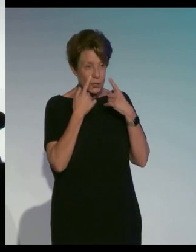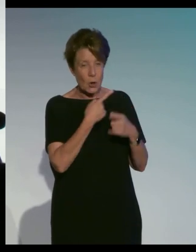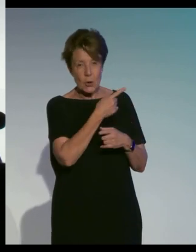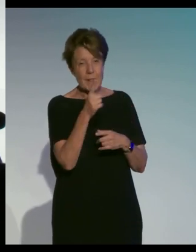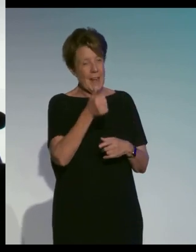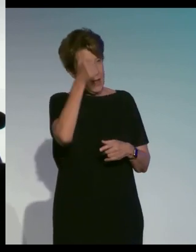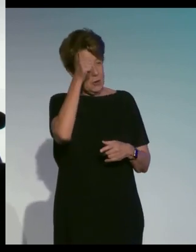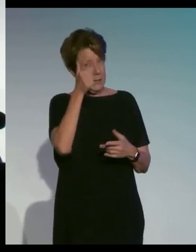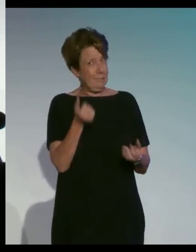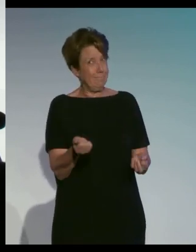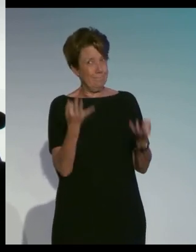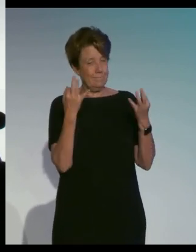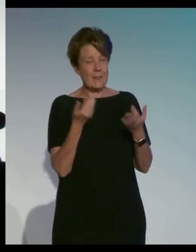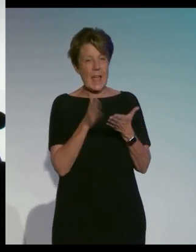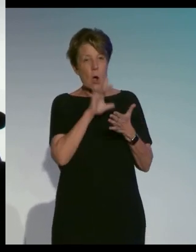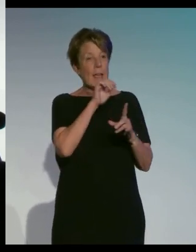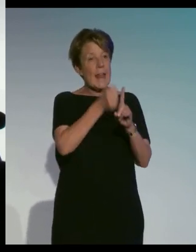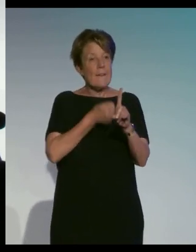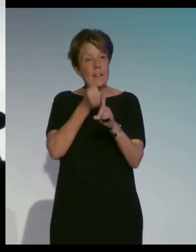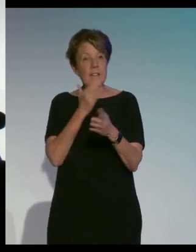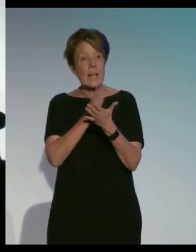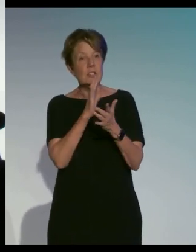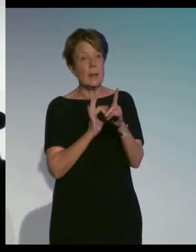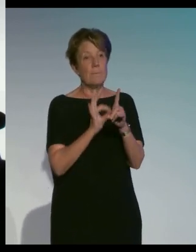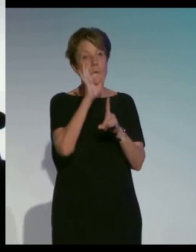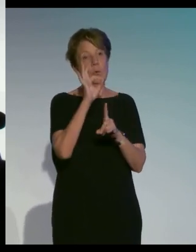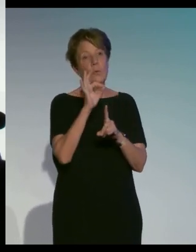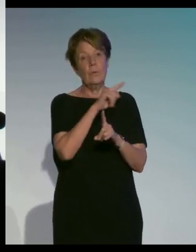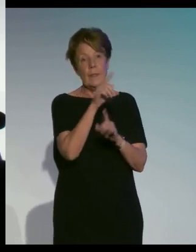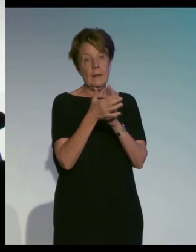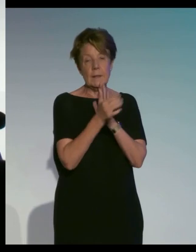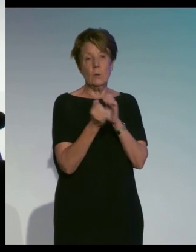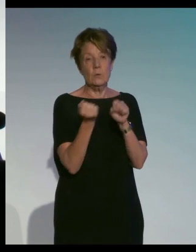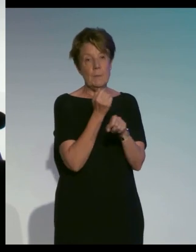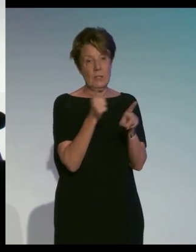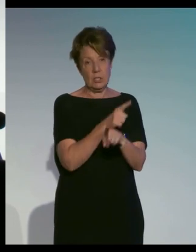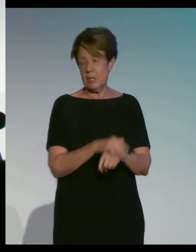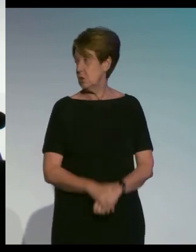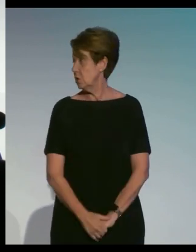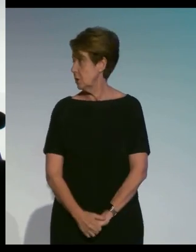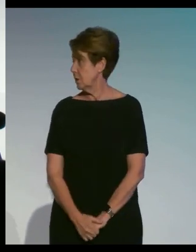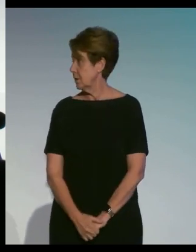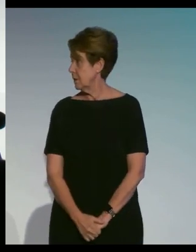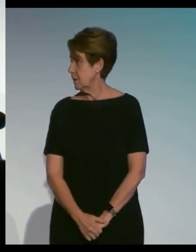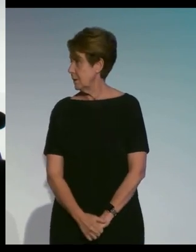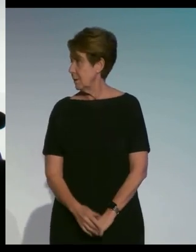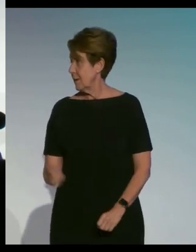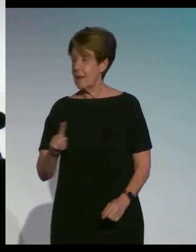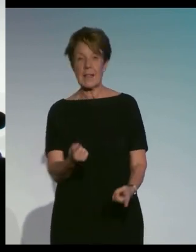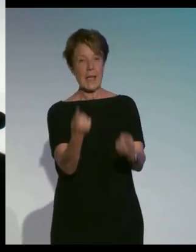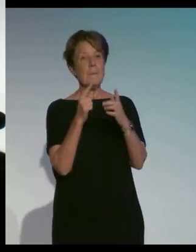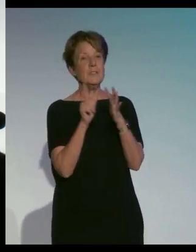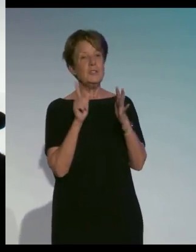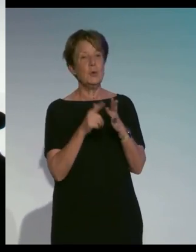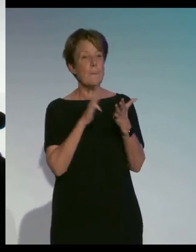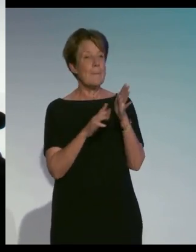can be lacking. How can advocates upskill to help them make change? Come and do a master's in international human rights